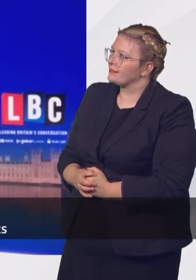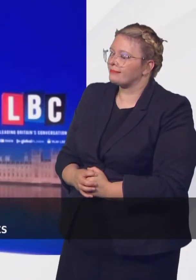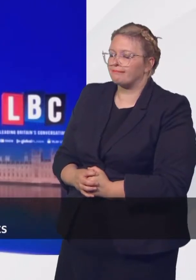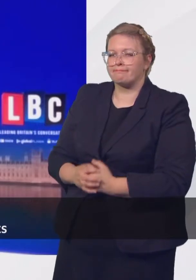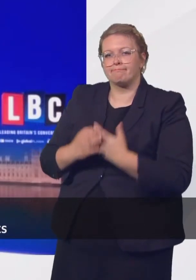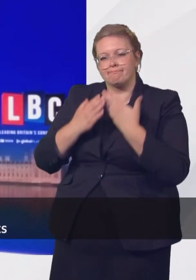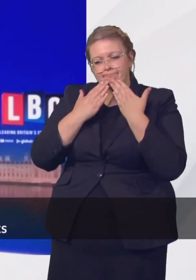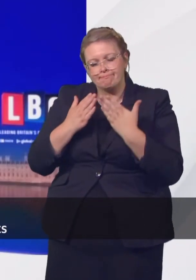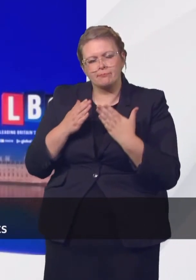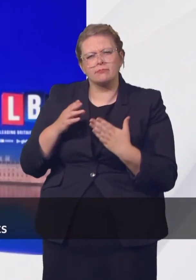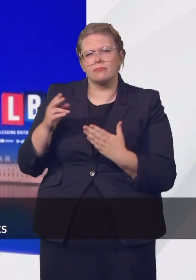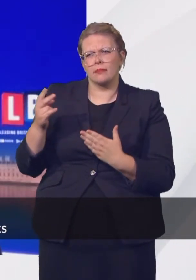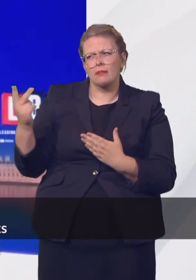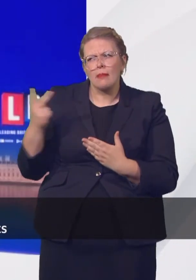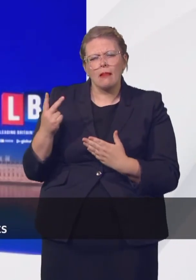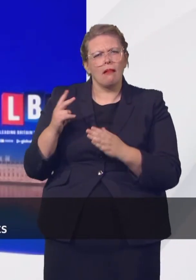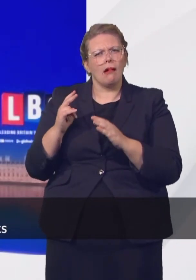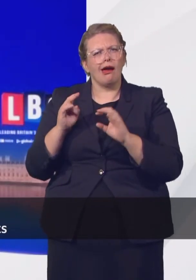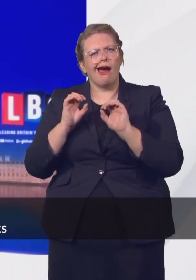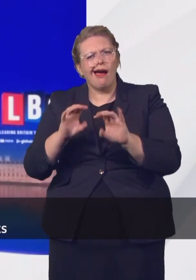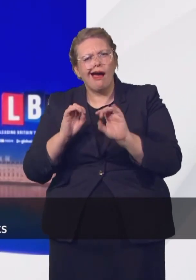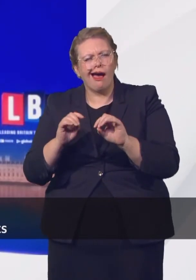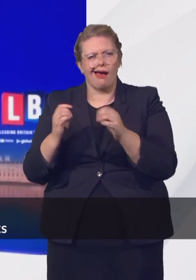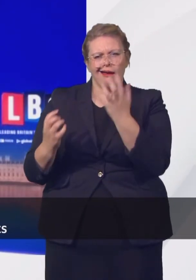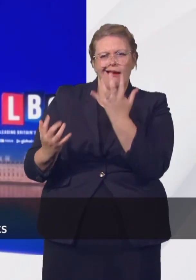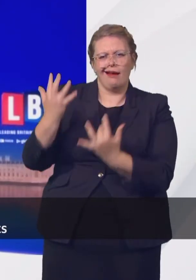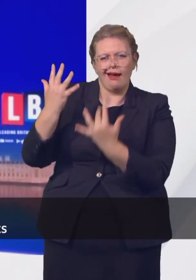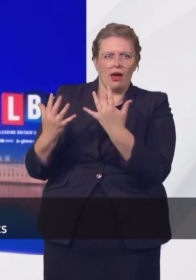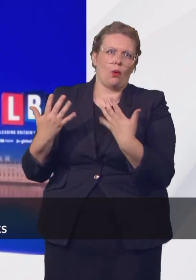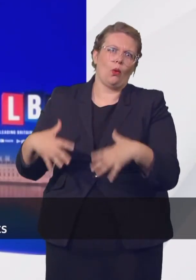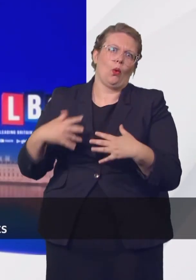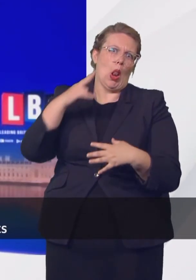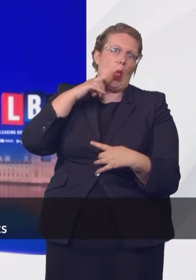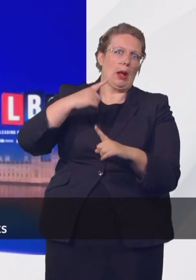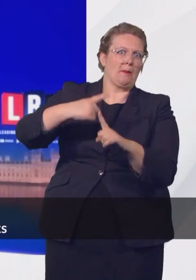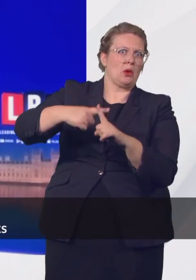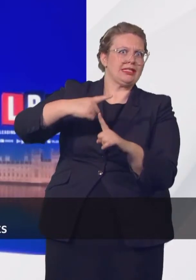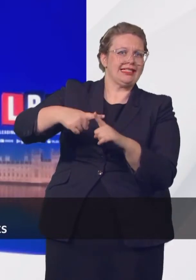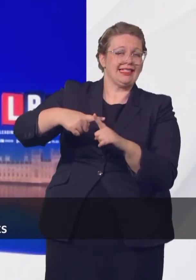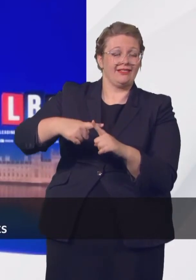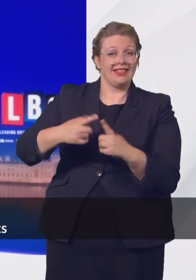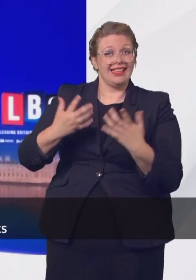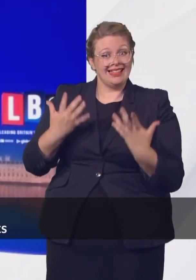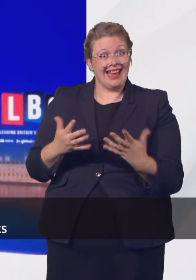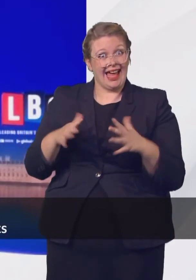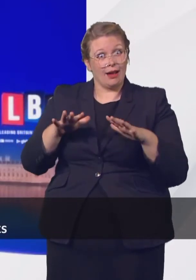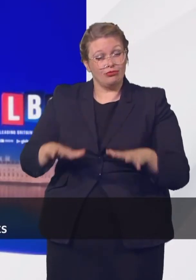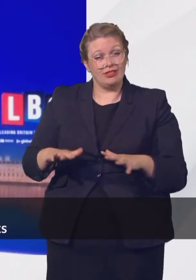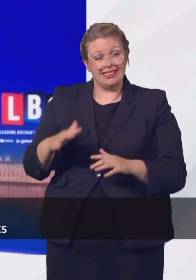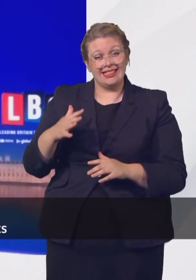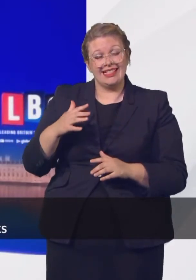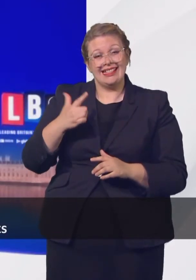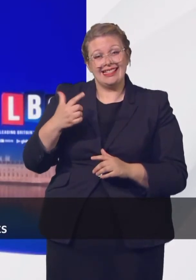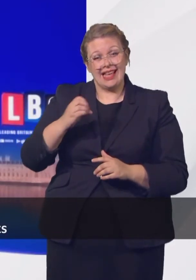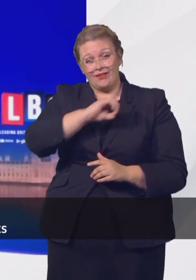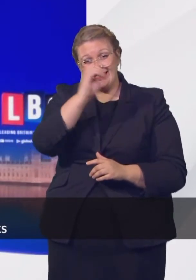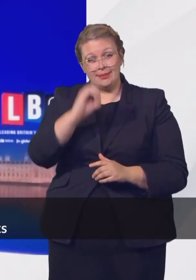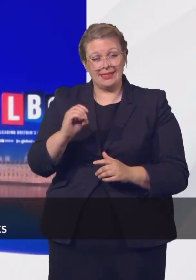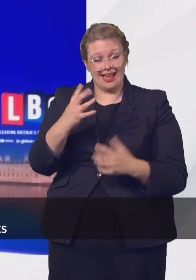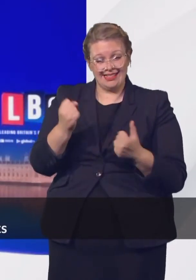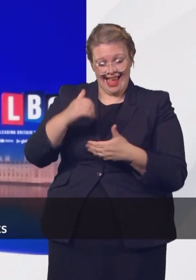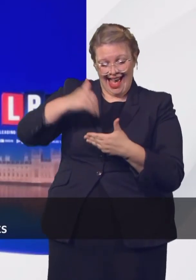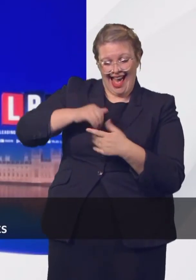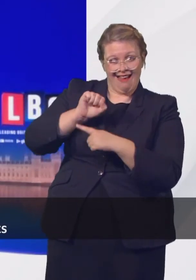about how positive the data is looking, given almost 70% of adults in England now have antibodies, I wanted to ask about